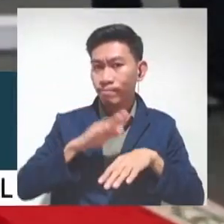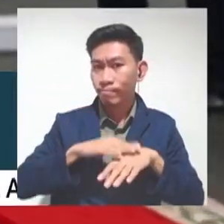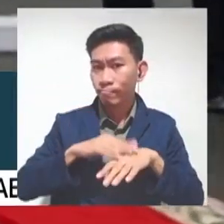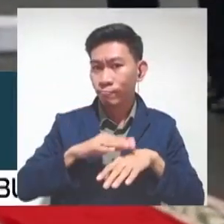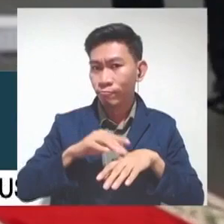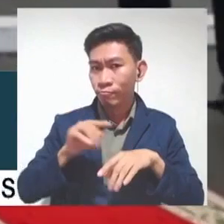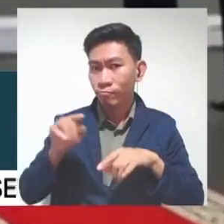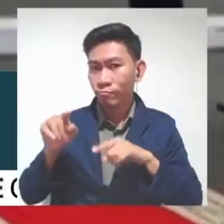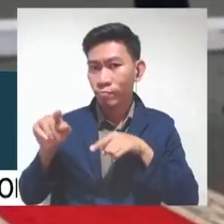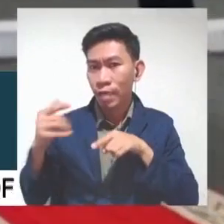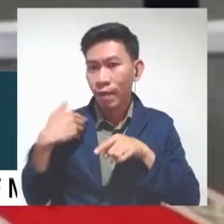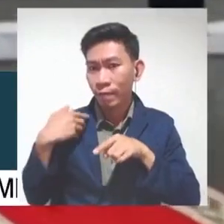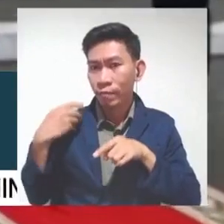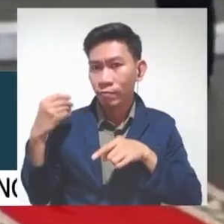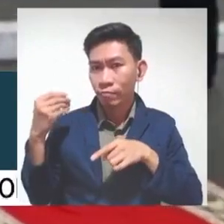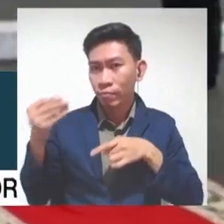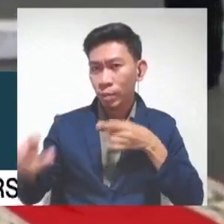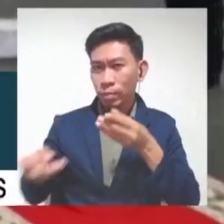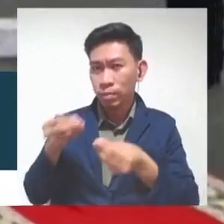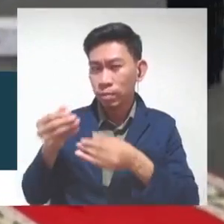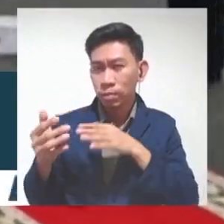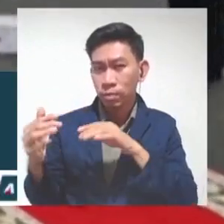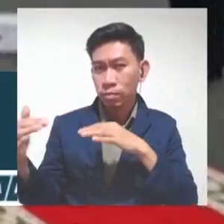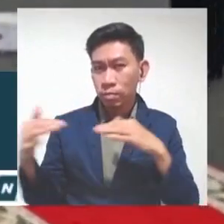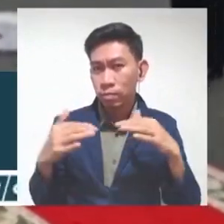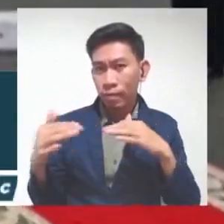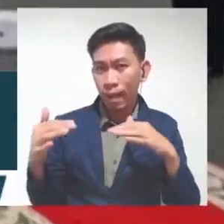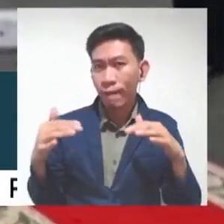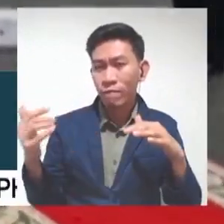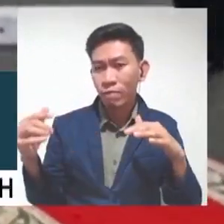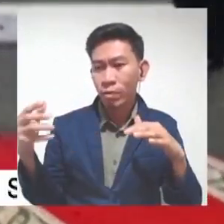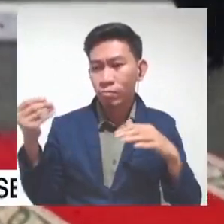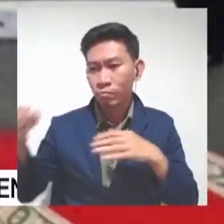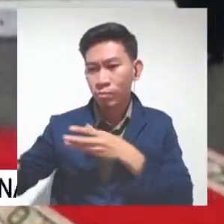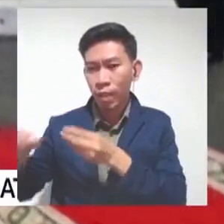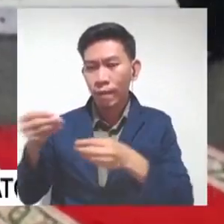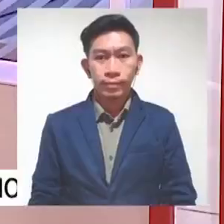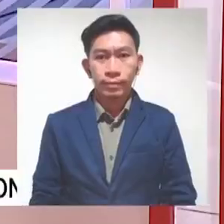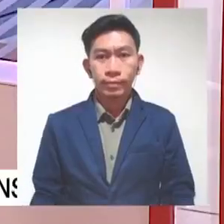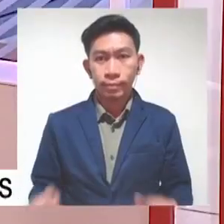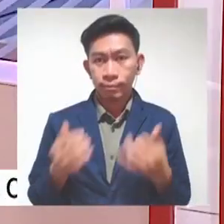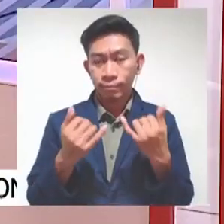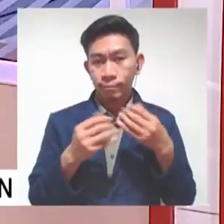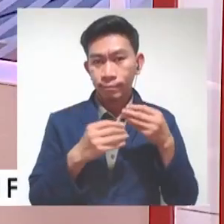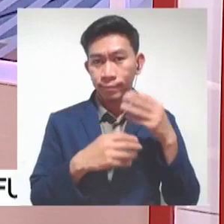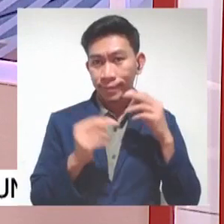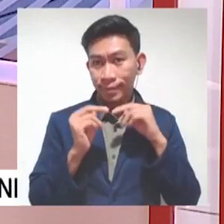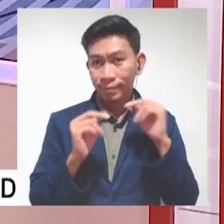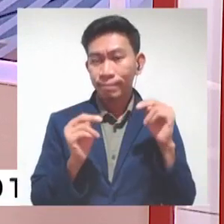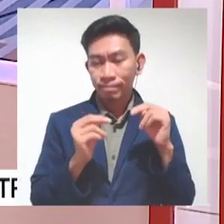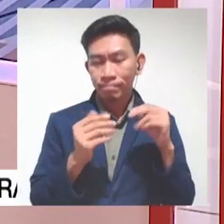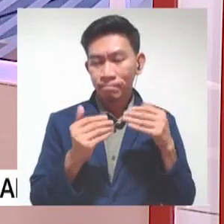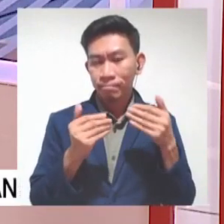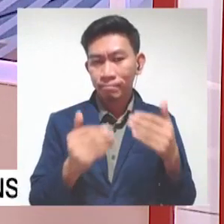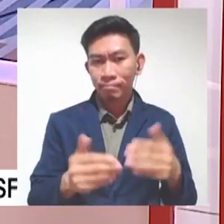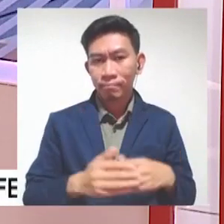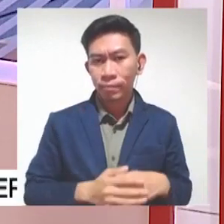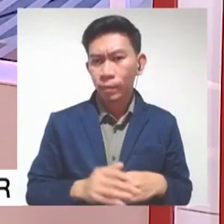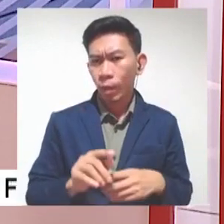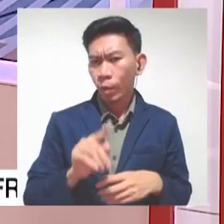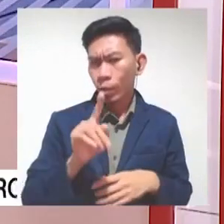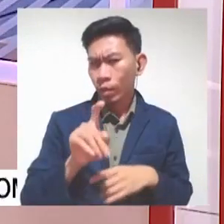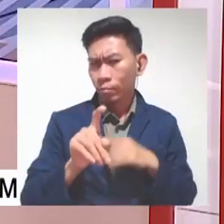actively advancing, but the Kremlin has insisted no weapons deals were inked. Here's a question. How far would you